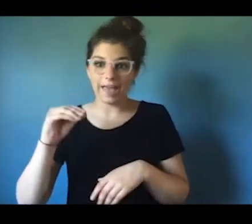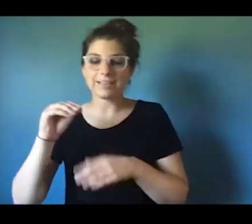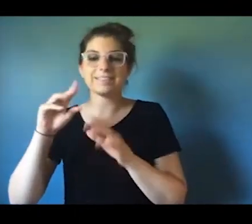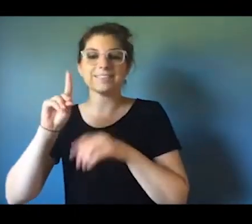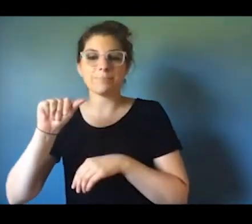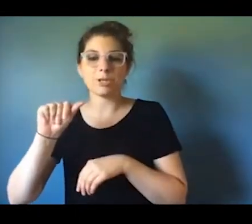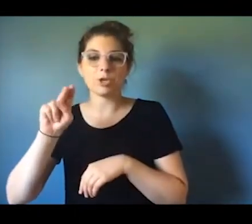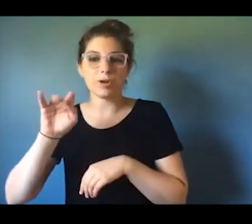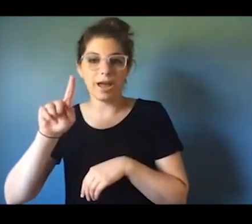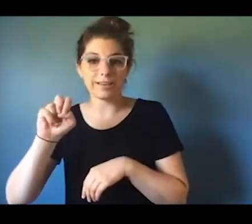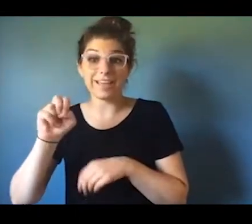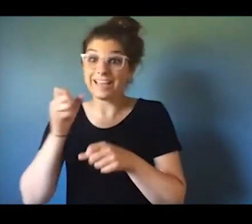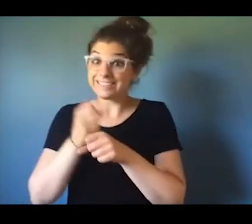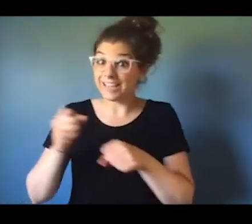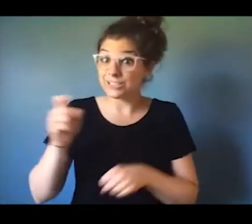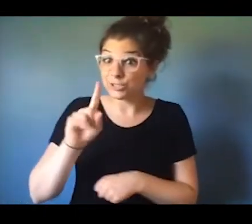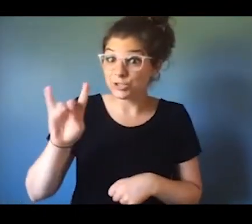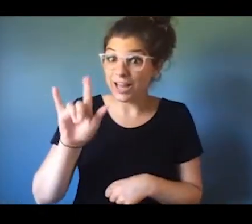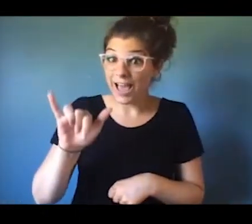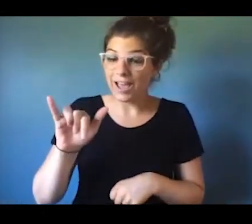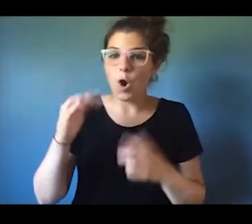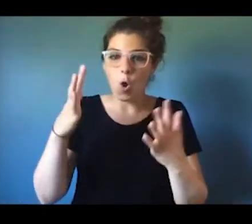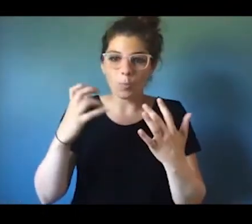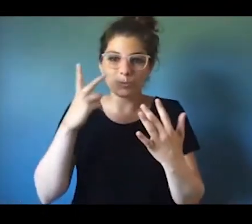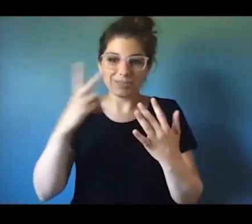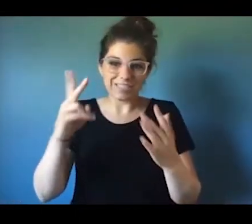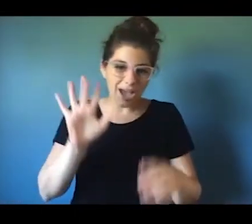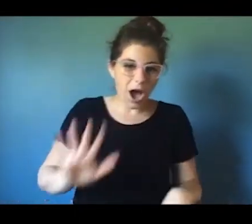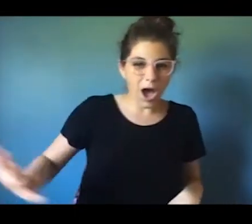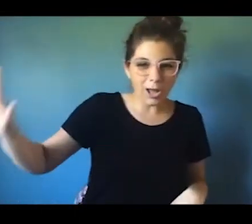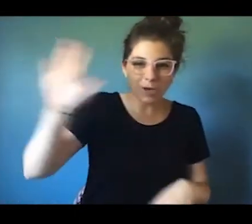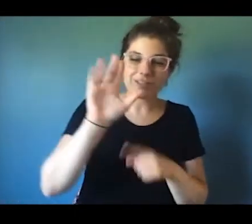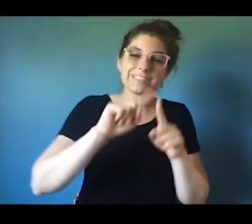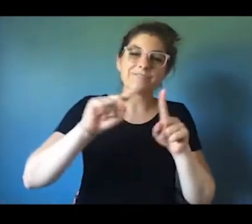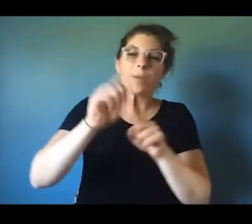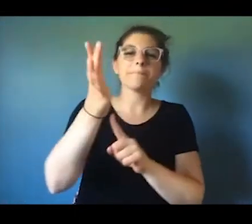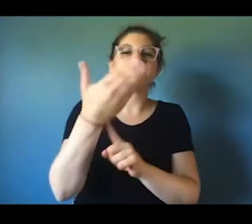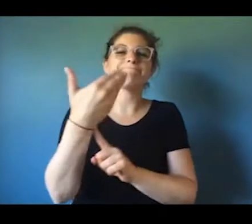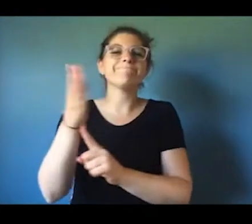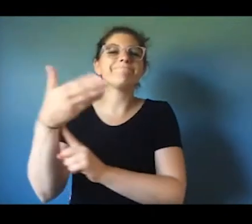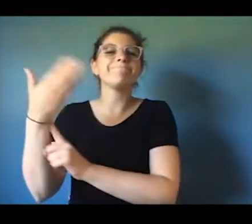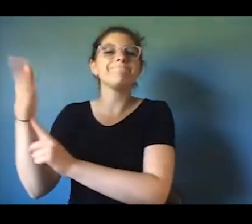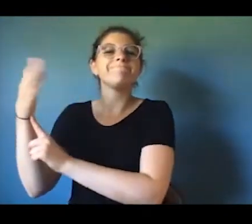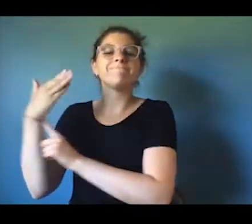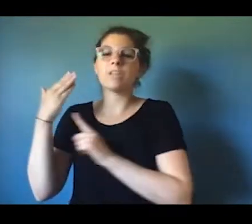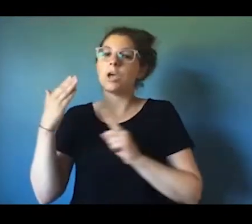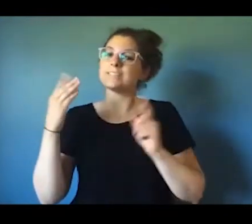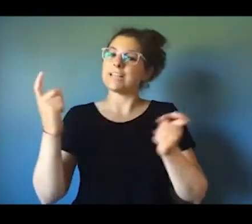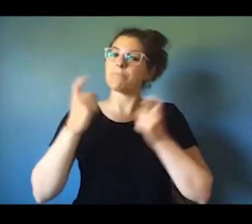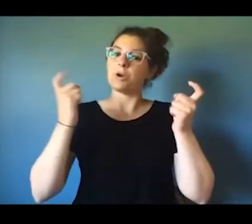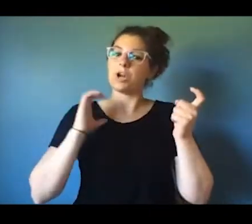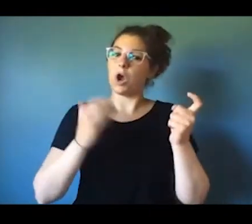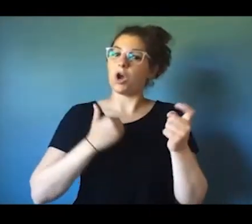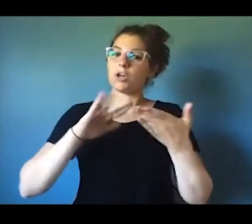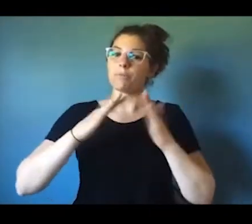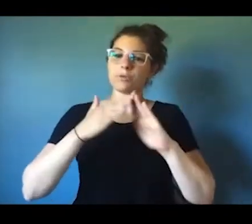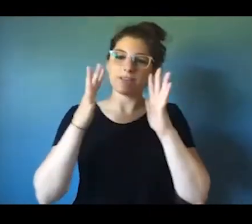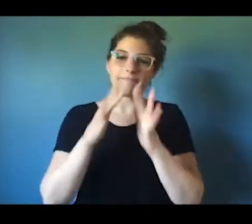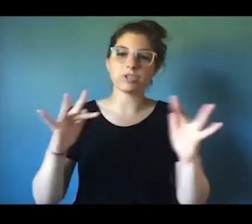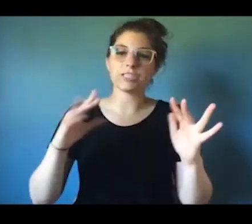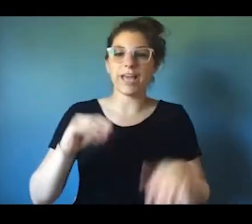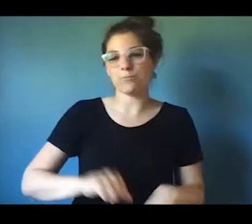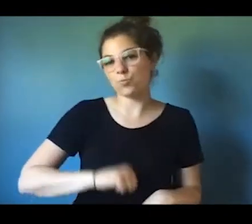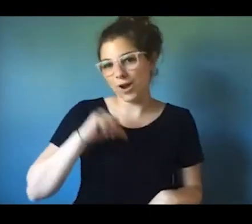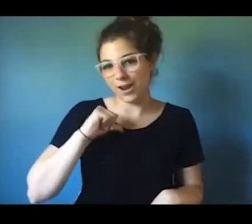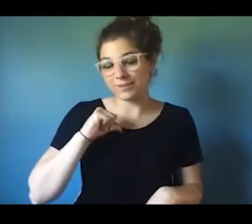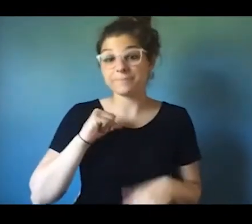Disability Unite. And by next July, we hope to see banners flying on street poles across the country, celebrating our community's diversity